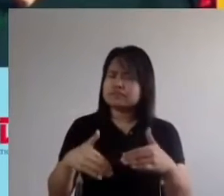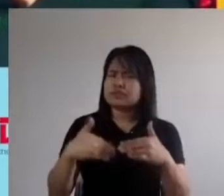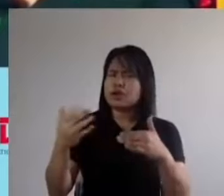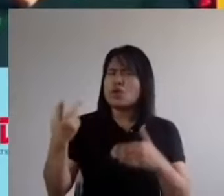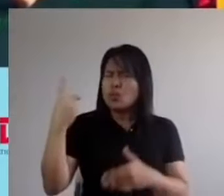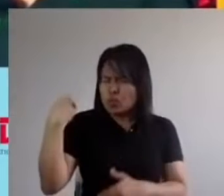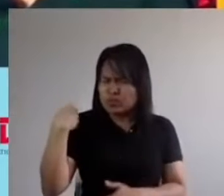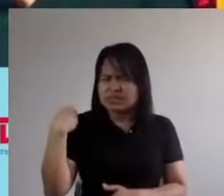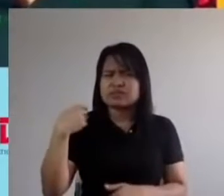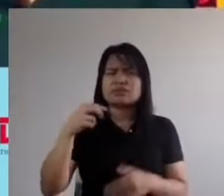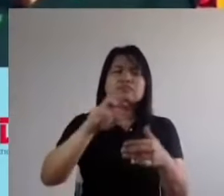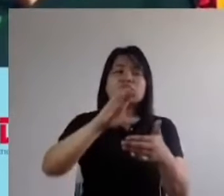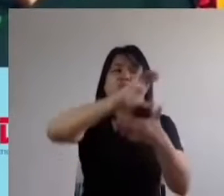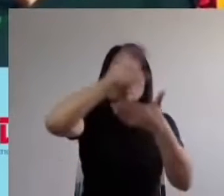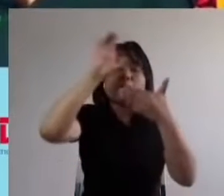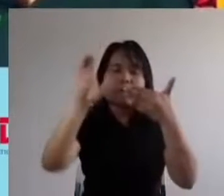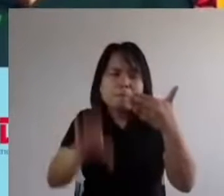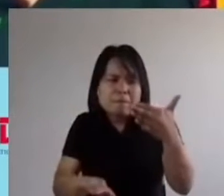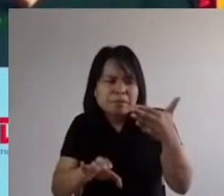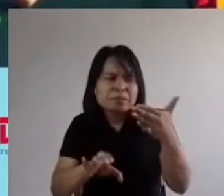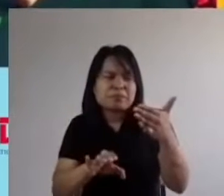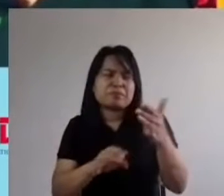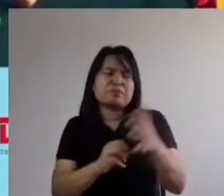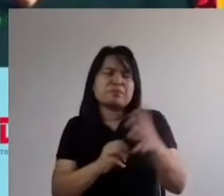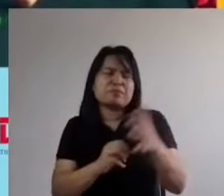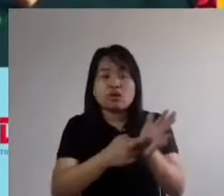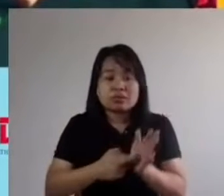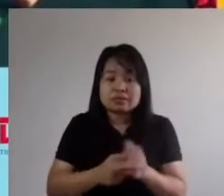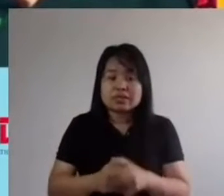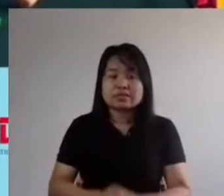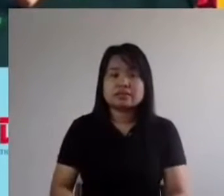teacher performance as an input to professional